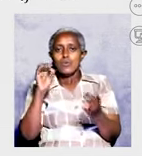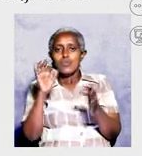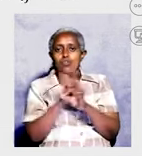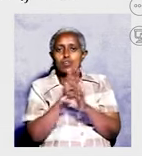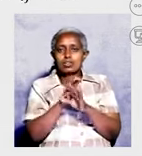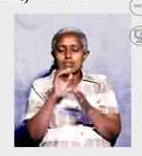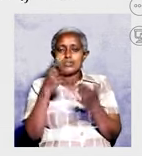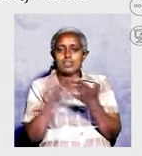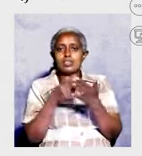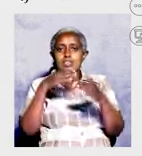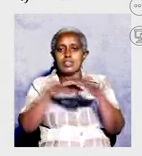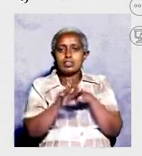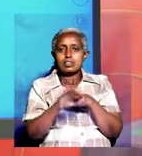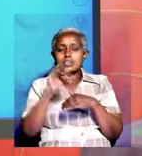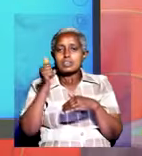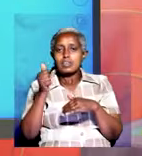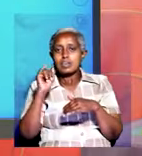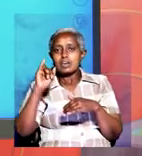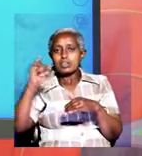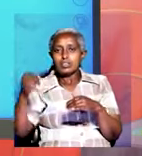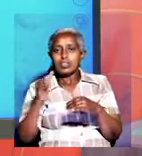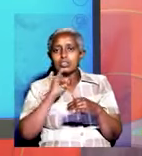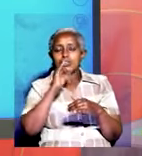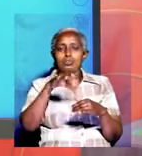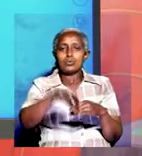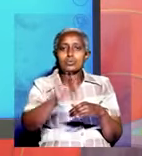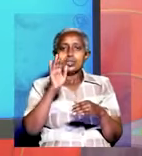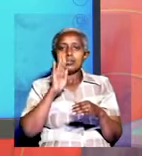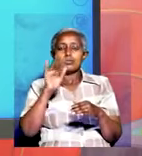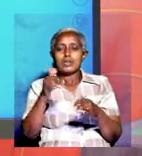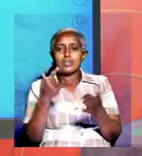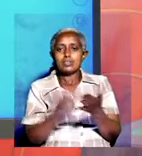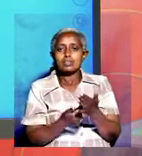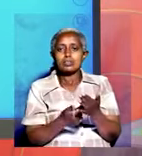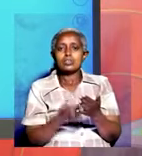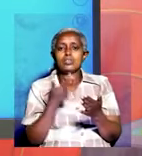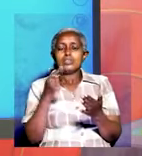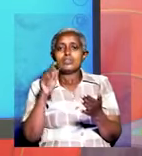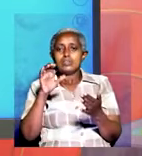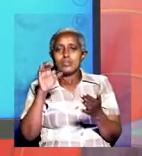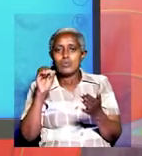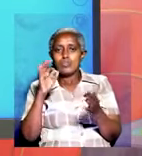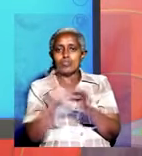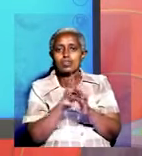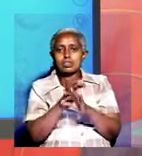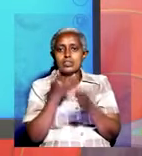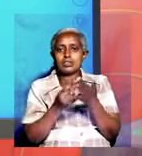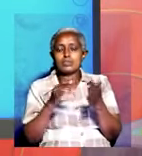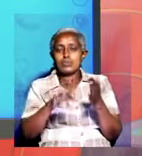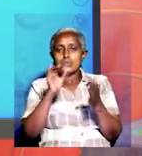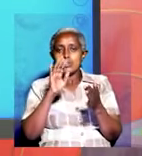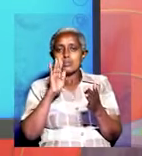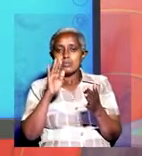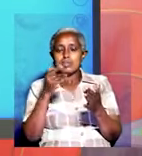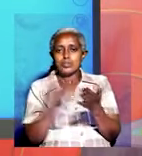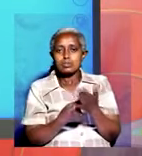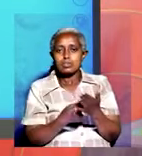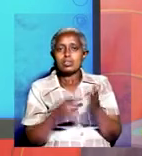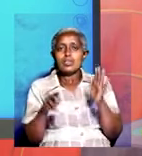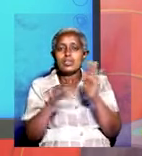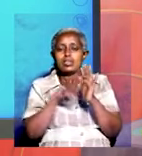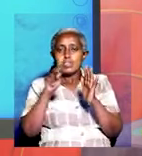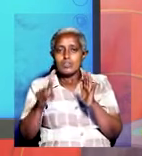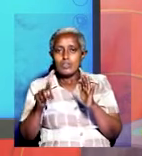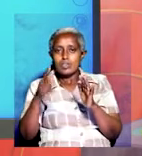entry aij is obtained by this one. The cofactor is obtained by this one, -1